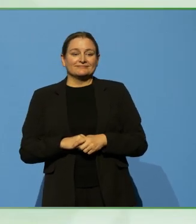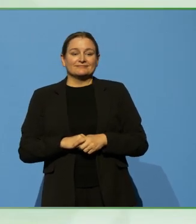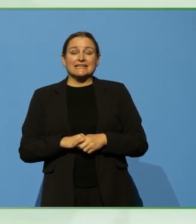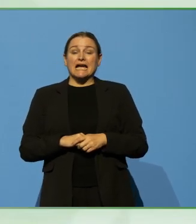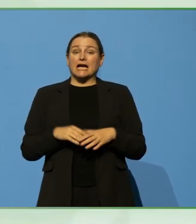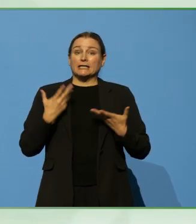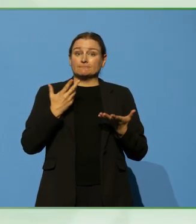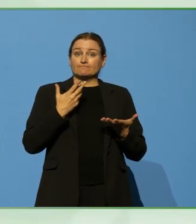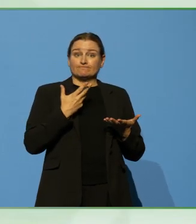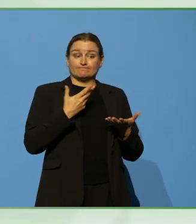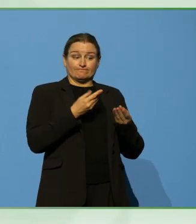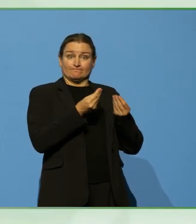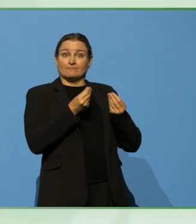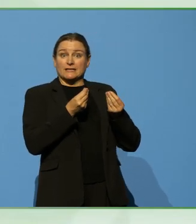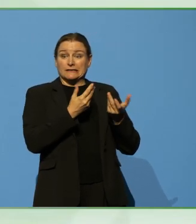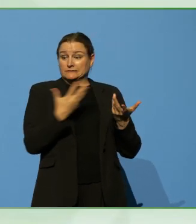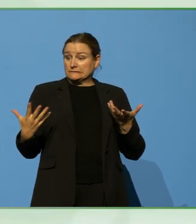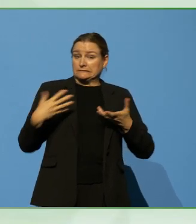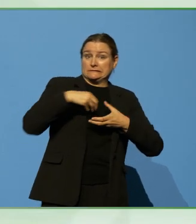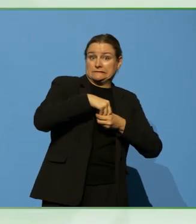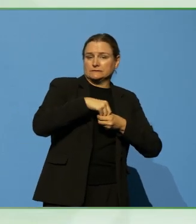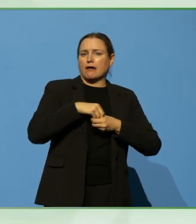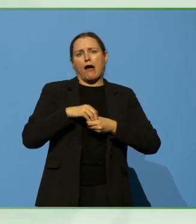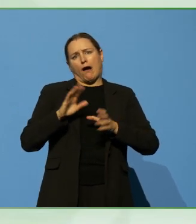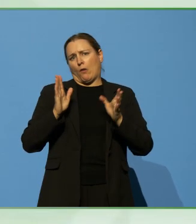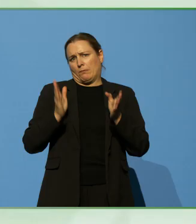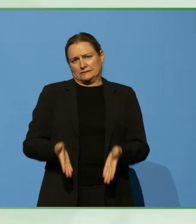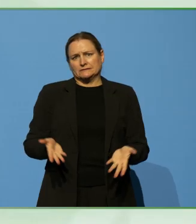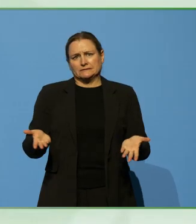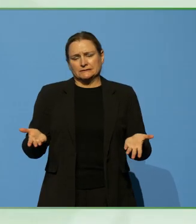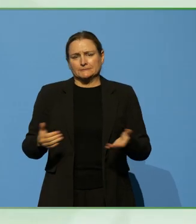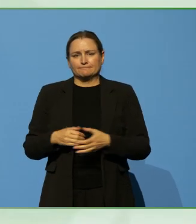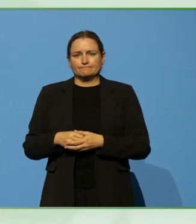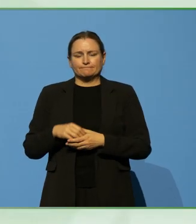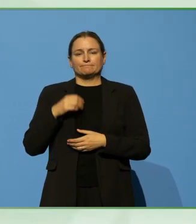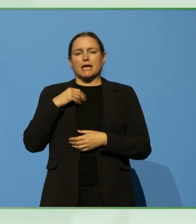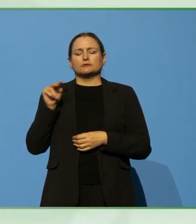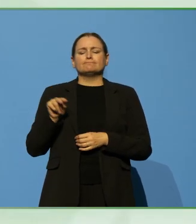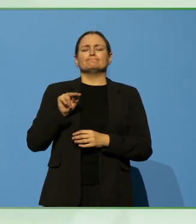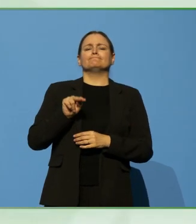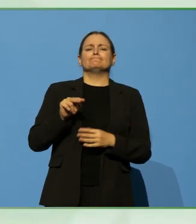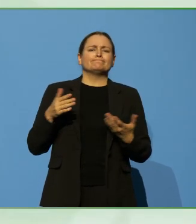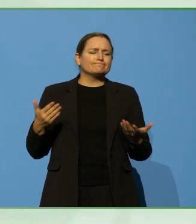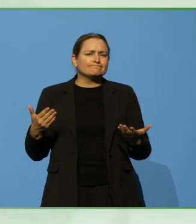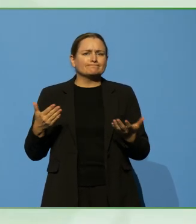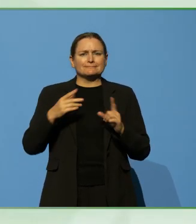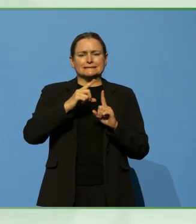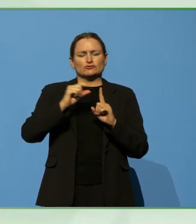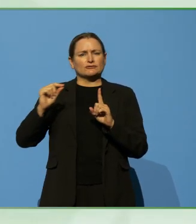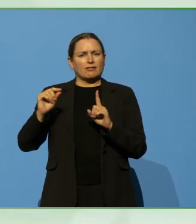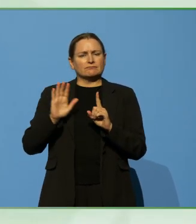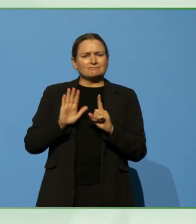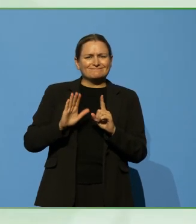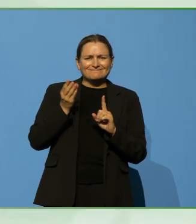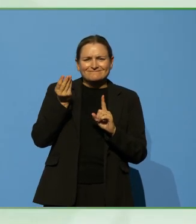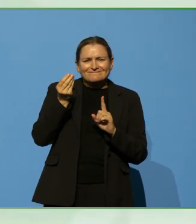side consideration, it is central. And when we think about digital currencies, it should be